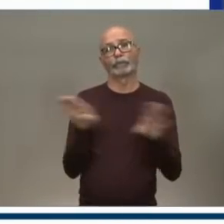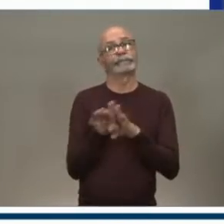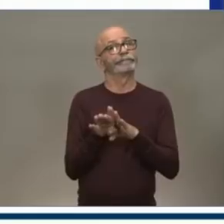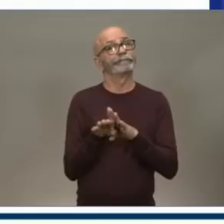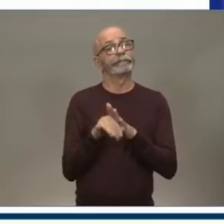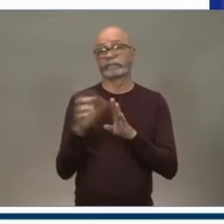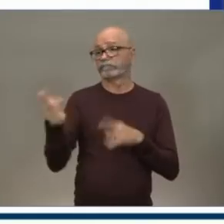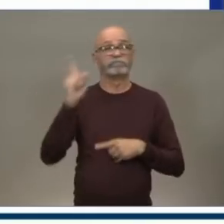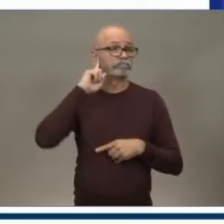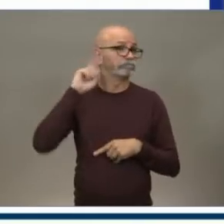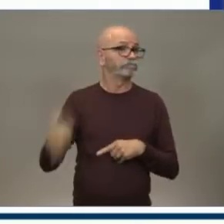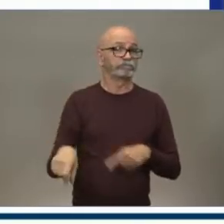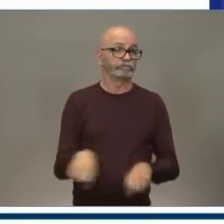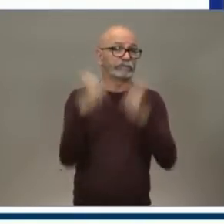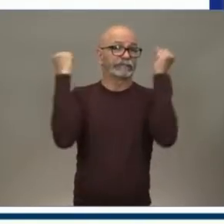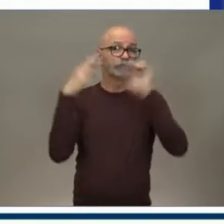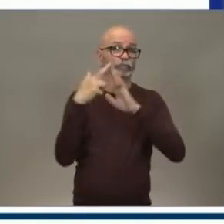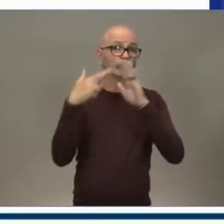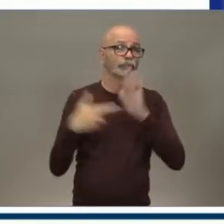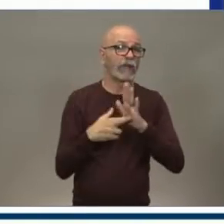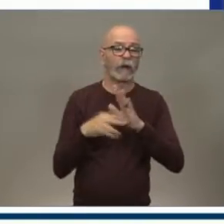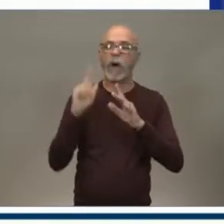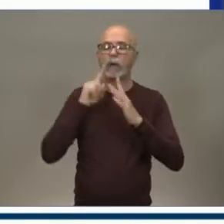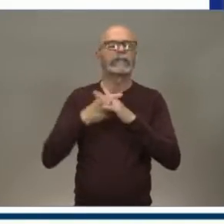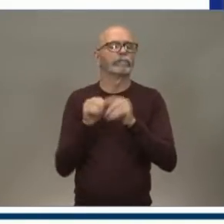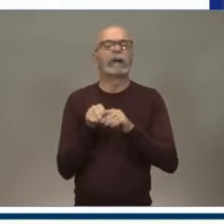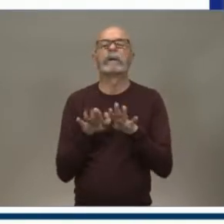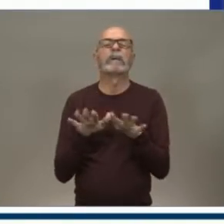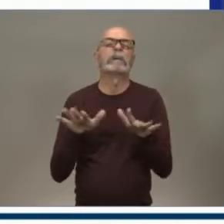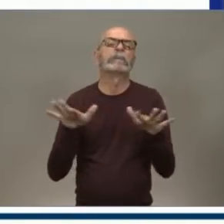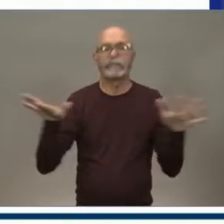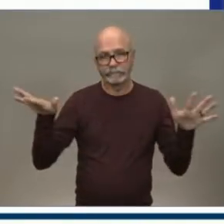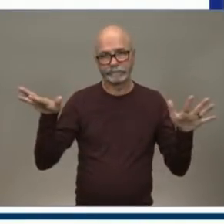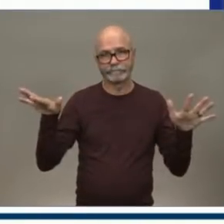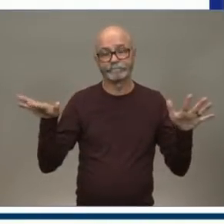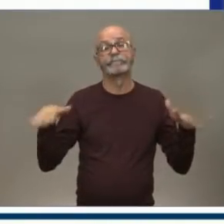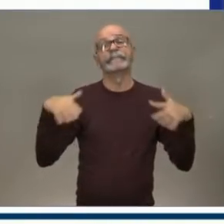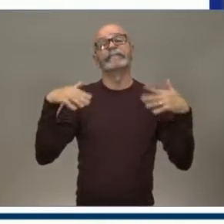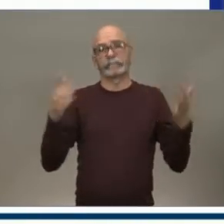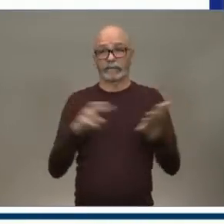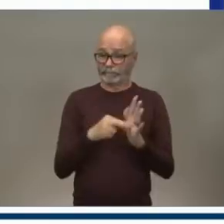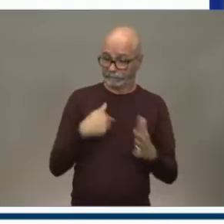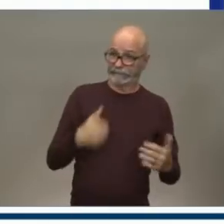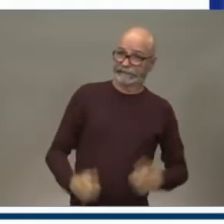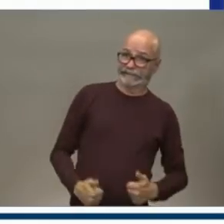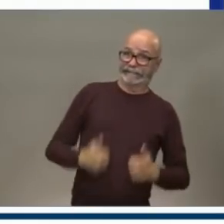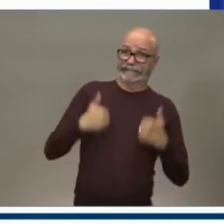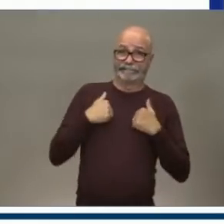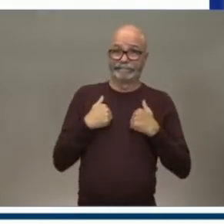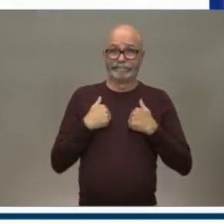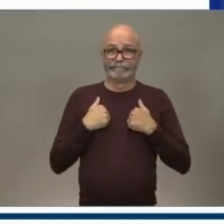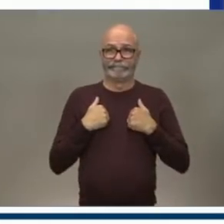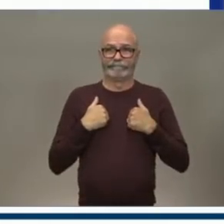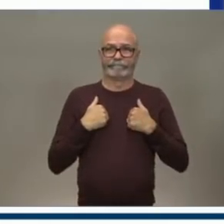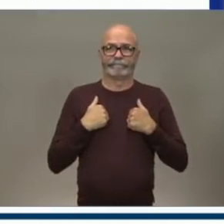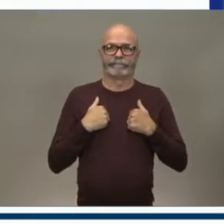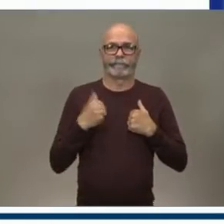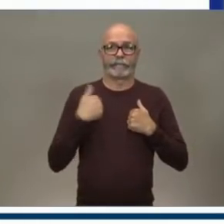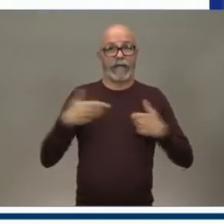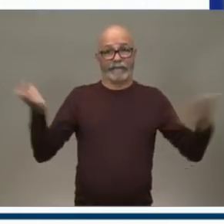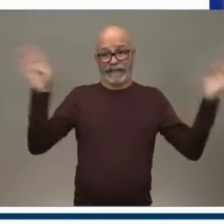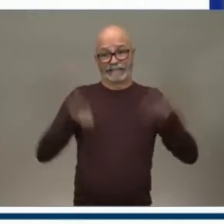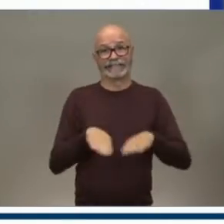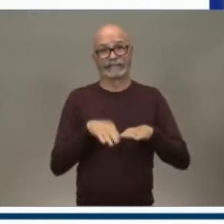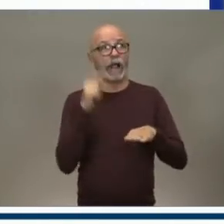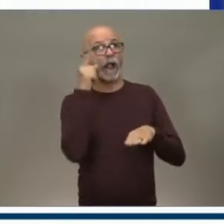may be the first step, but we all, no matter where we live, I live in Annapolis County, we all should recognize that this virus